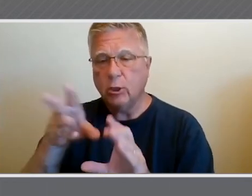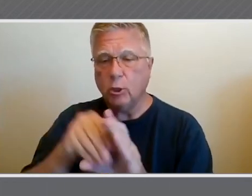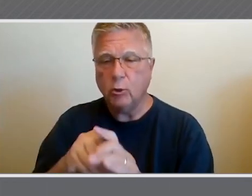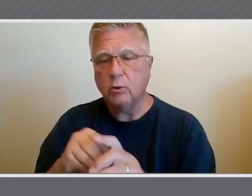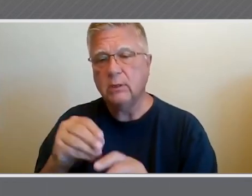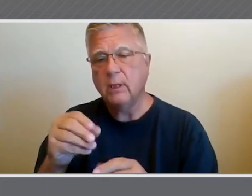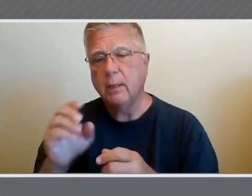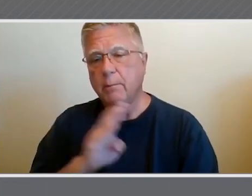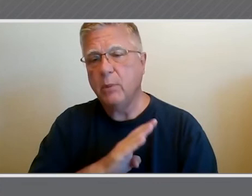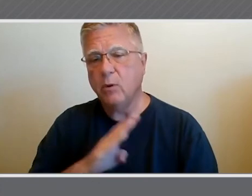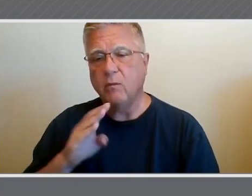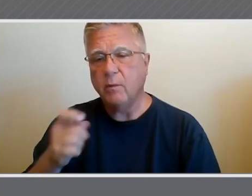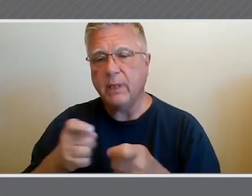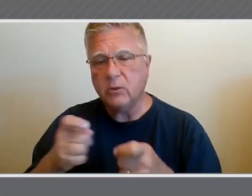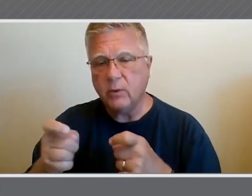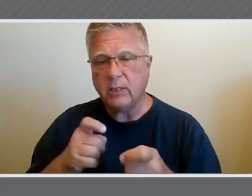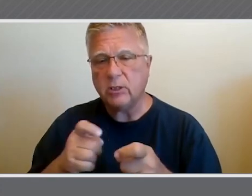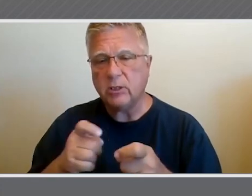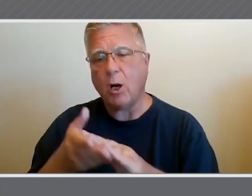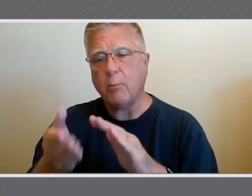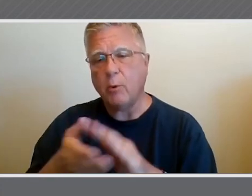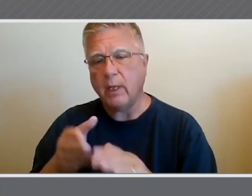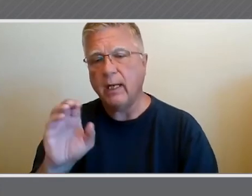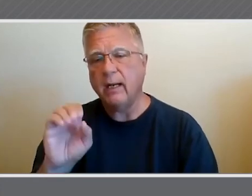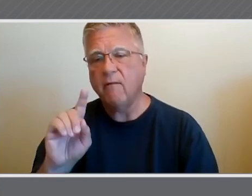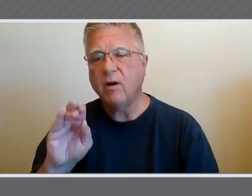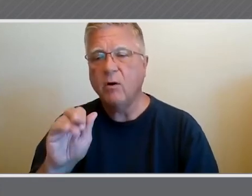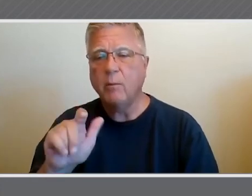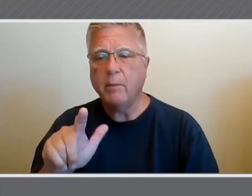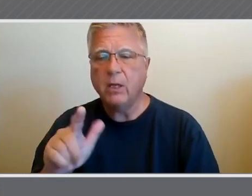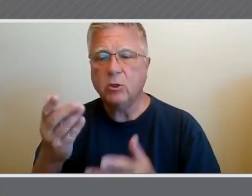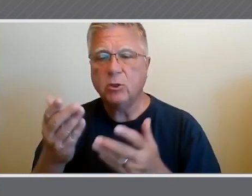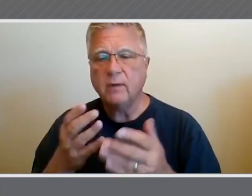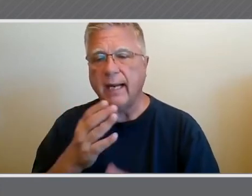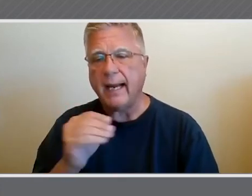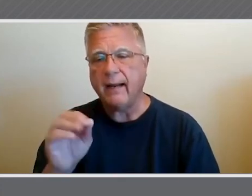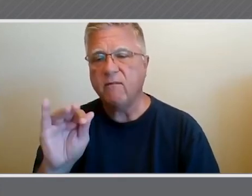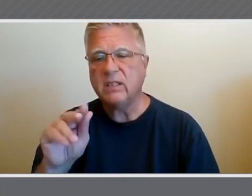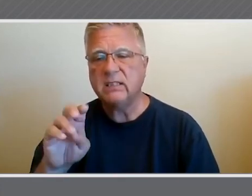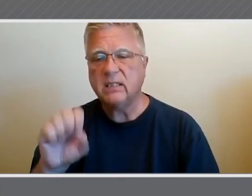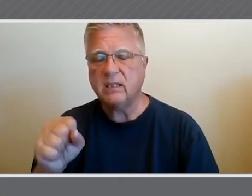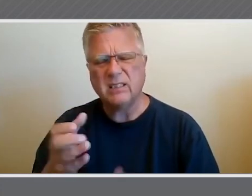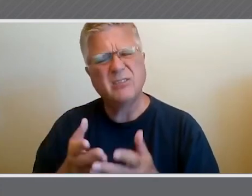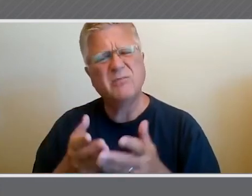Administration, Operations, Environmental Services, and Facilities. So general government